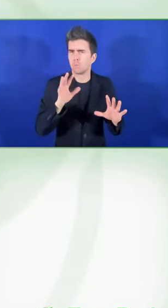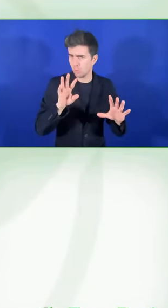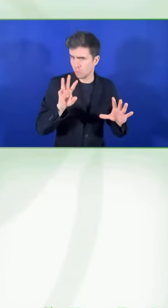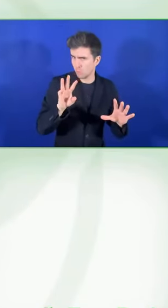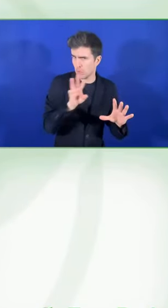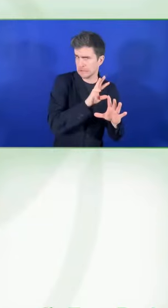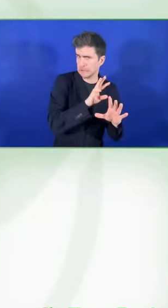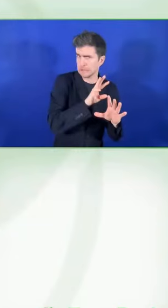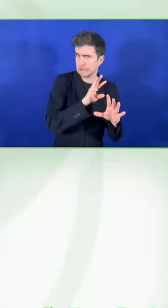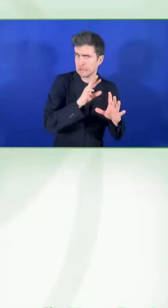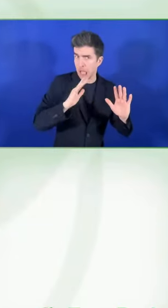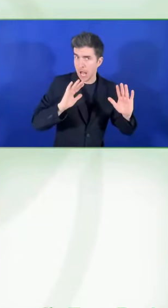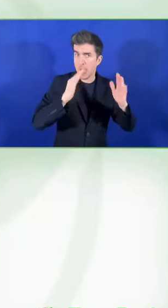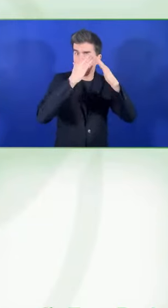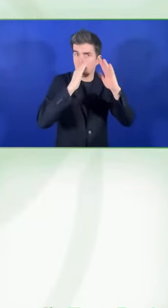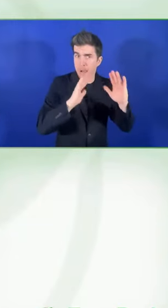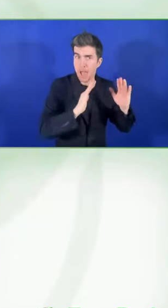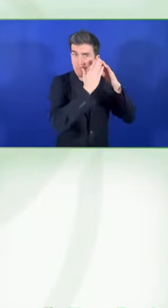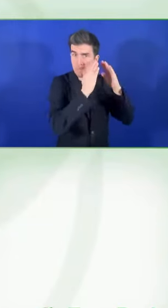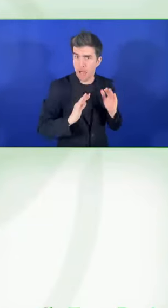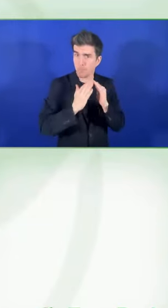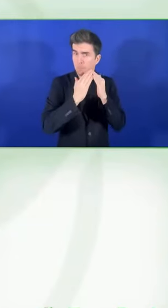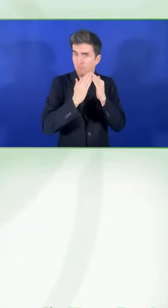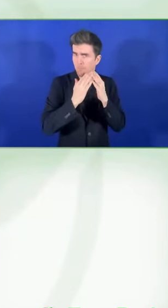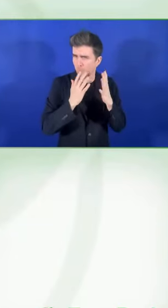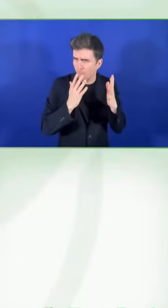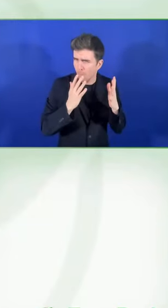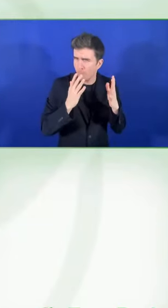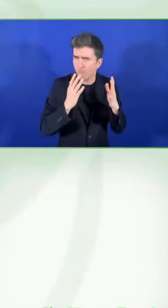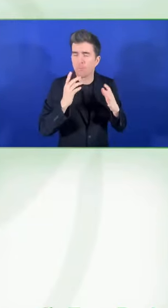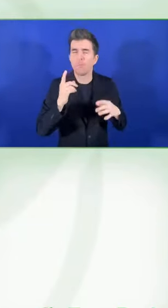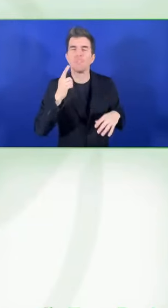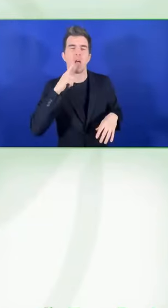for your time. And please take the stage.